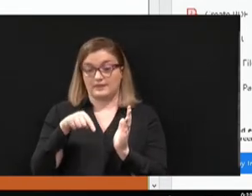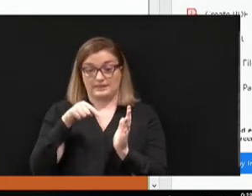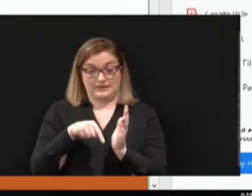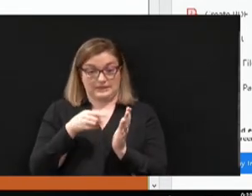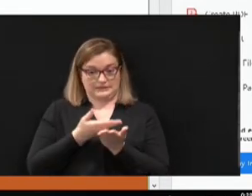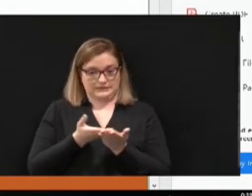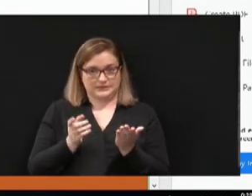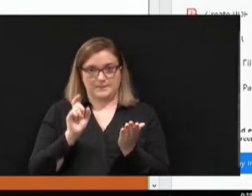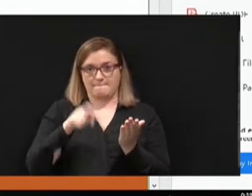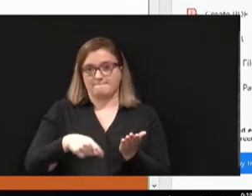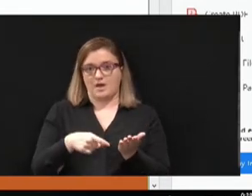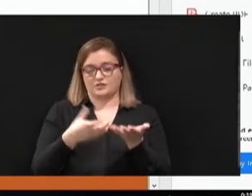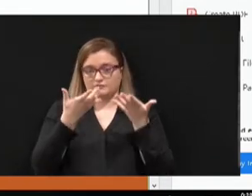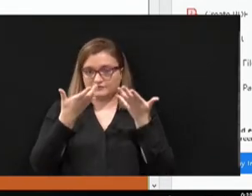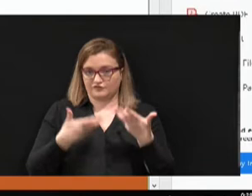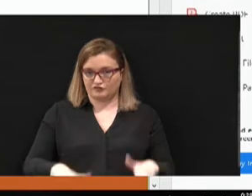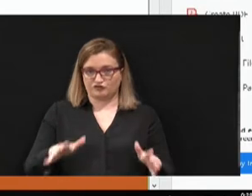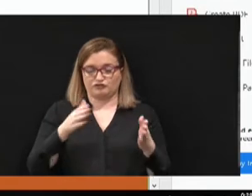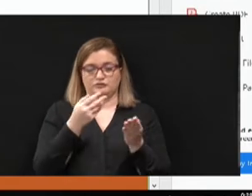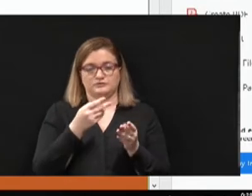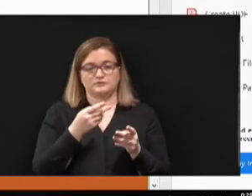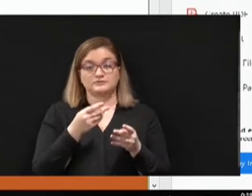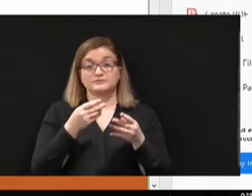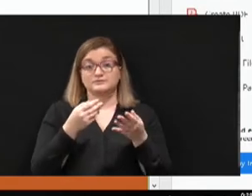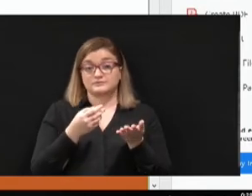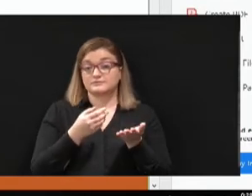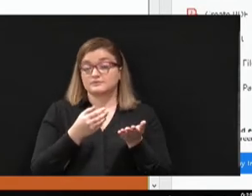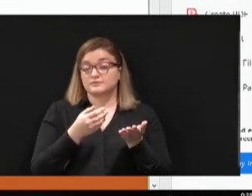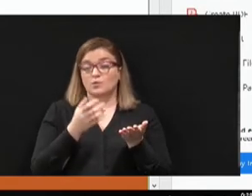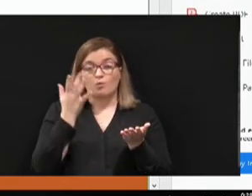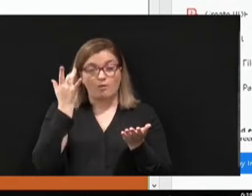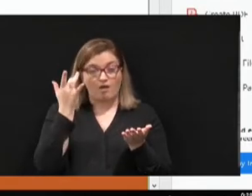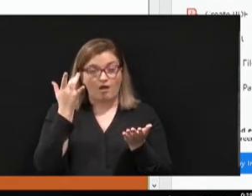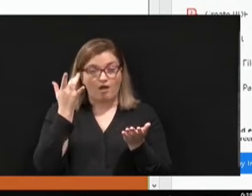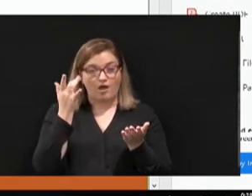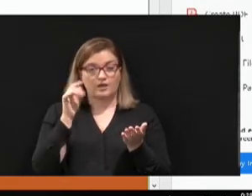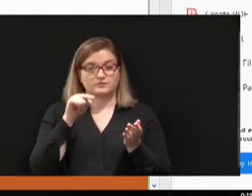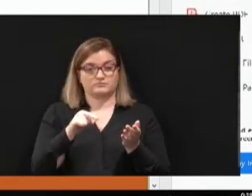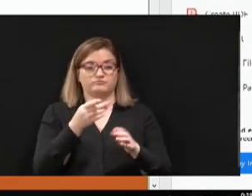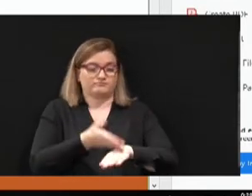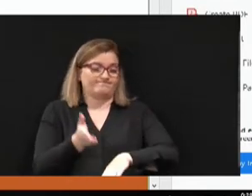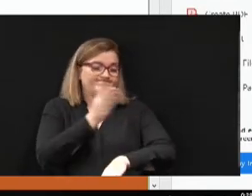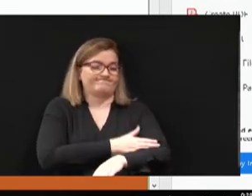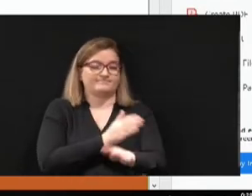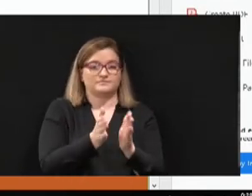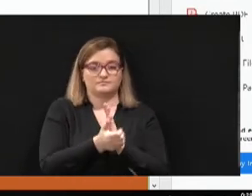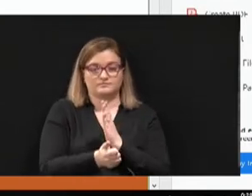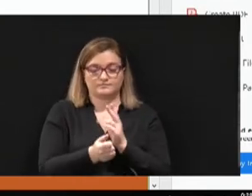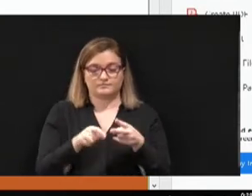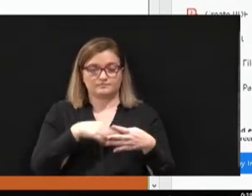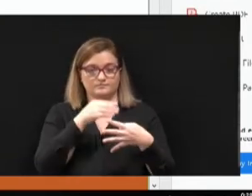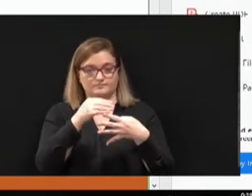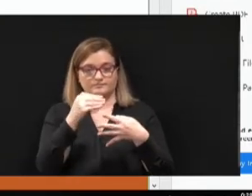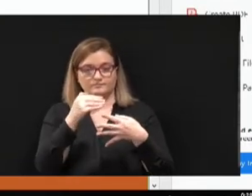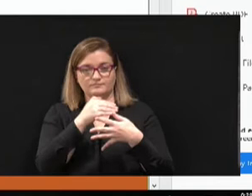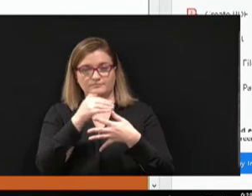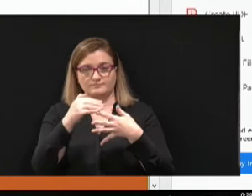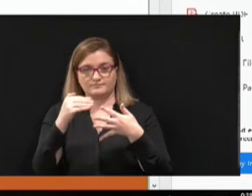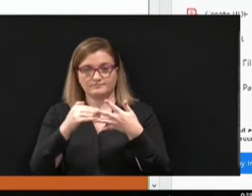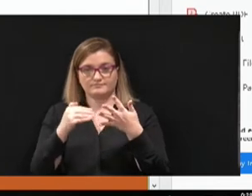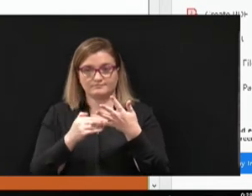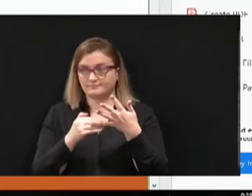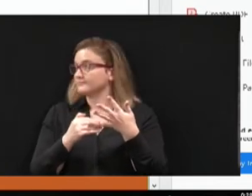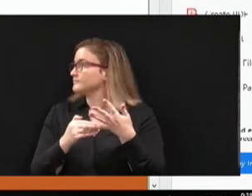be done, taught directly: phonemic awareness, phonics, vocabulary development, reading fluency,